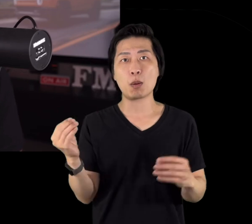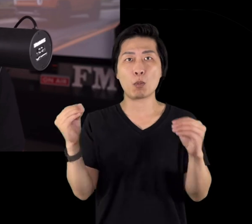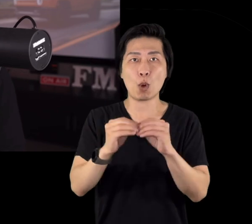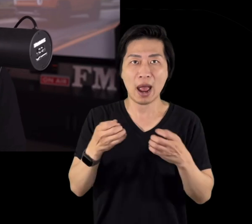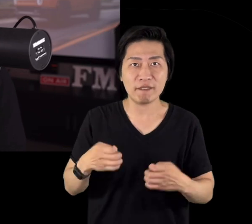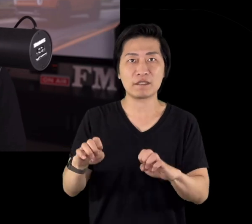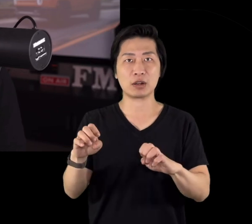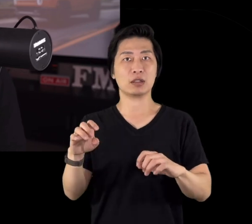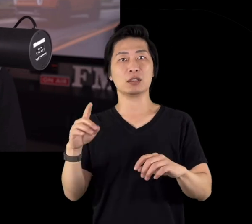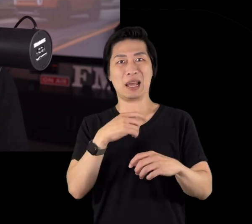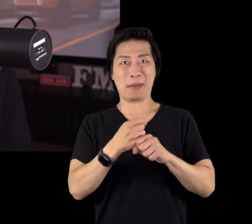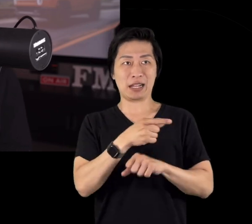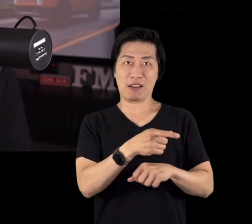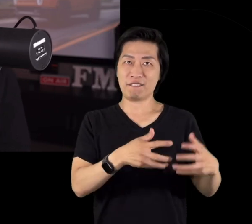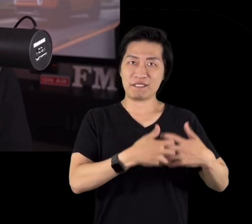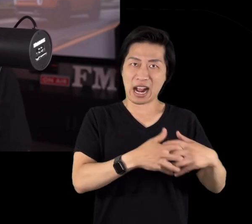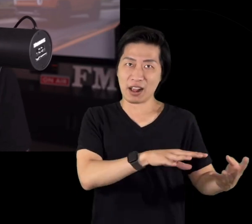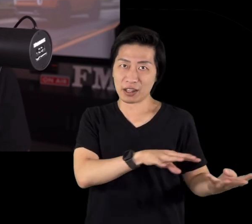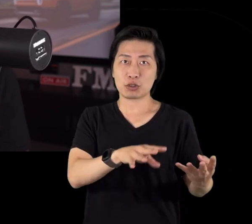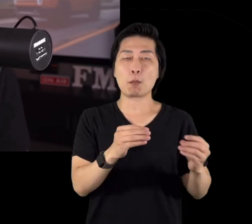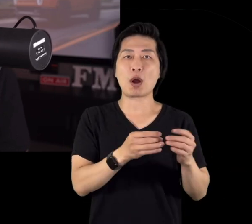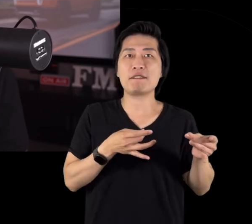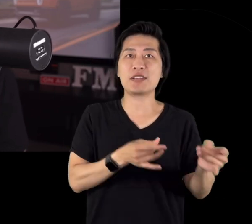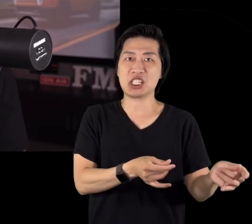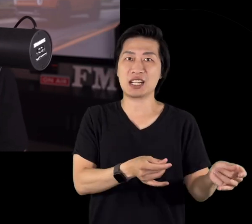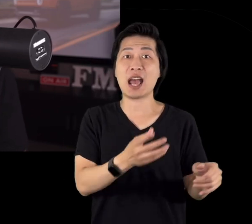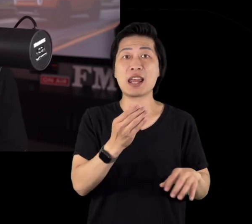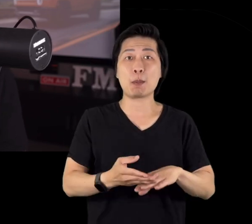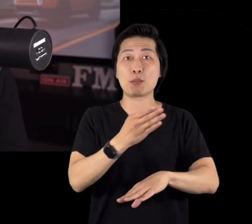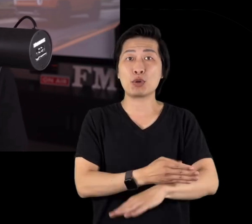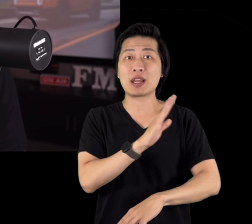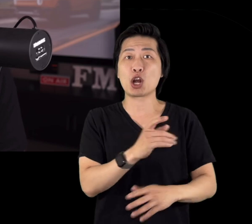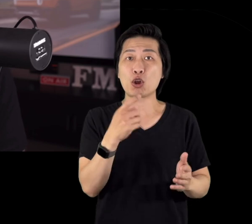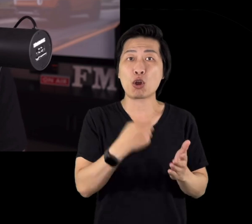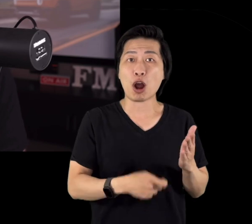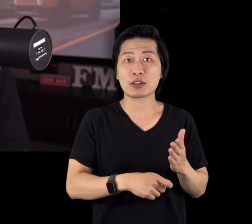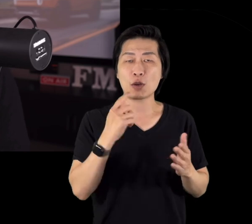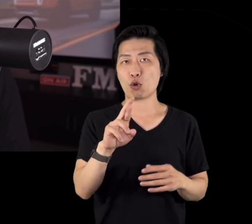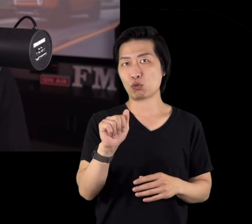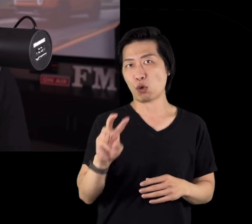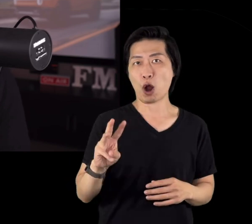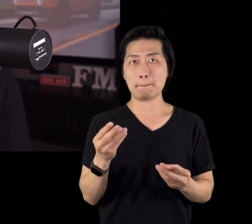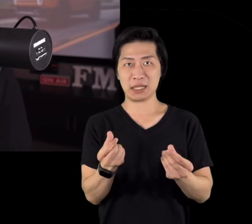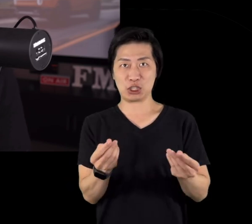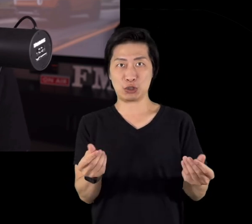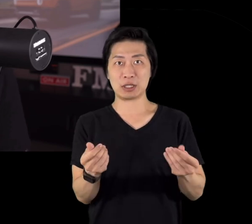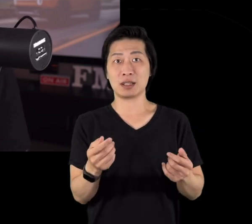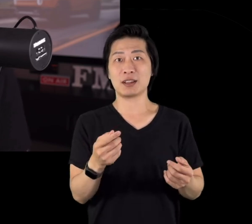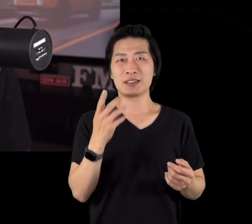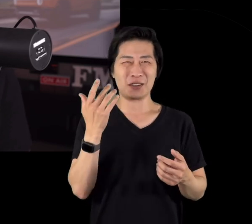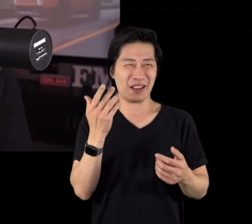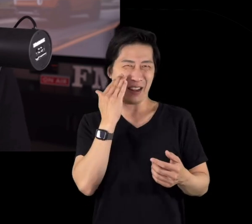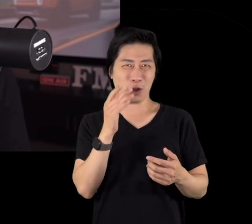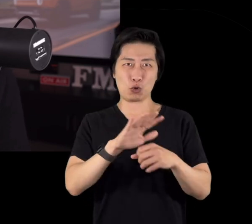efforts from a company perspective to make their factories more efficient, and they've also improved their costs from a raw material perspective as we've